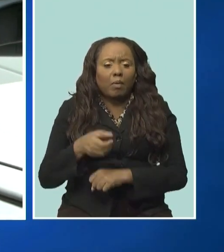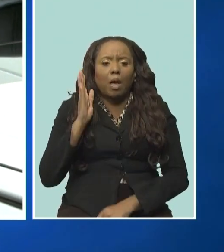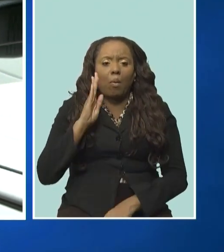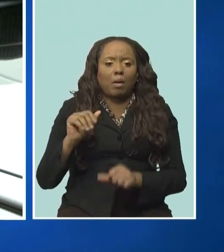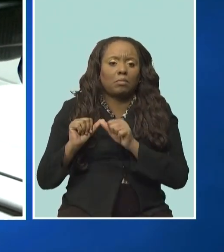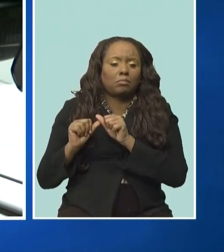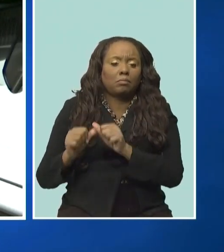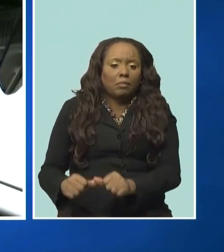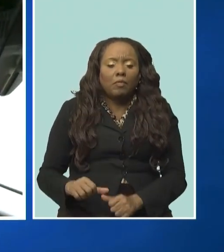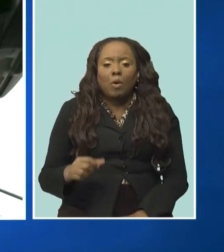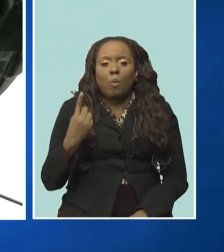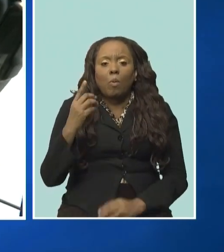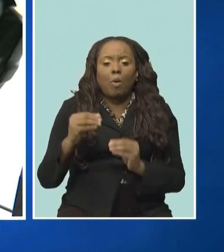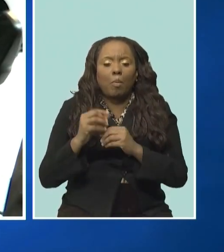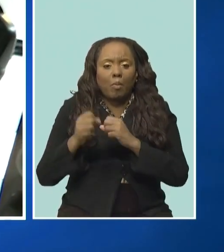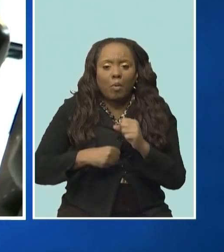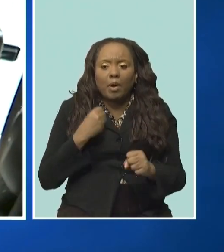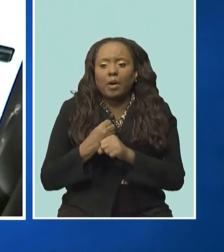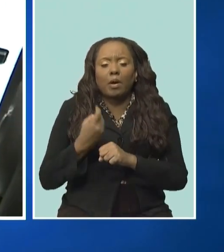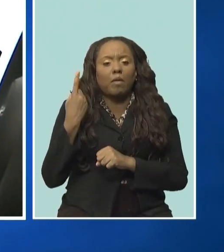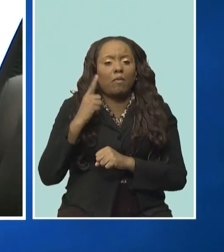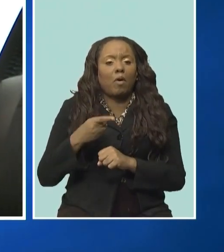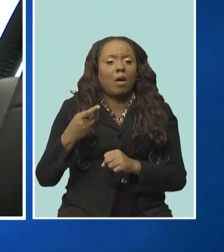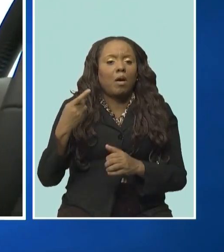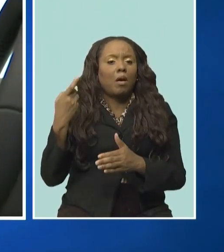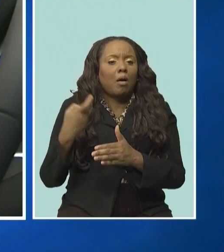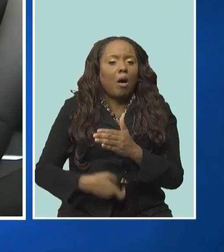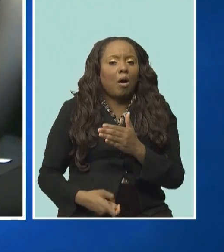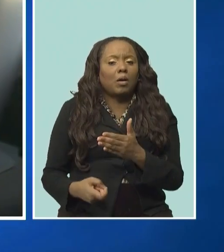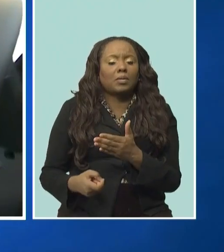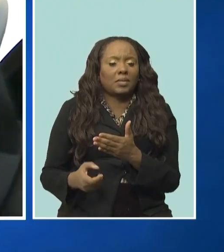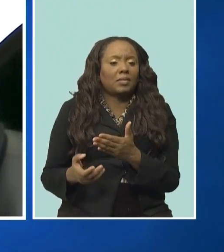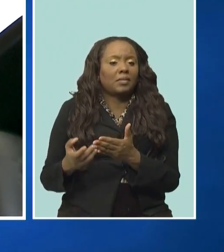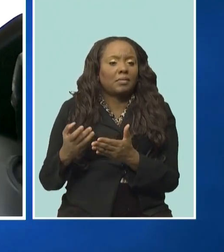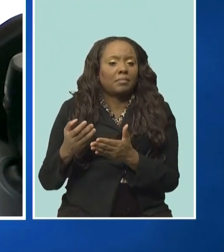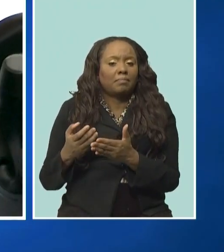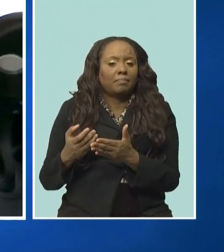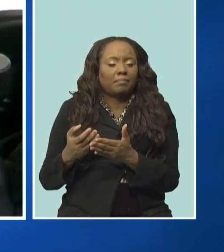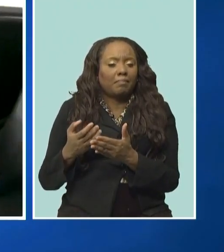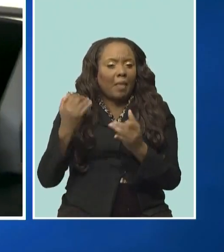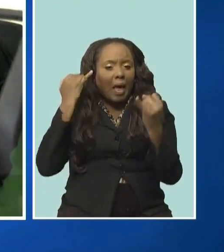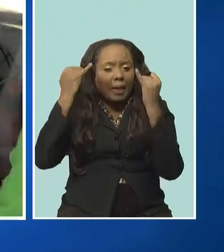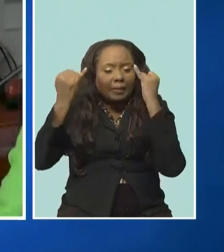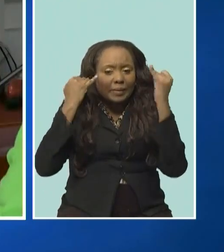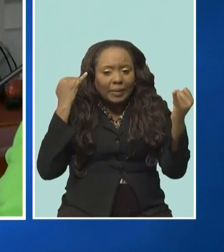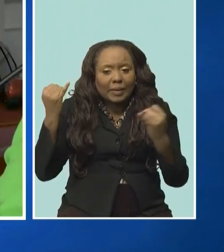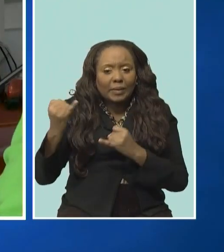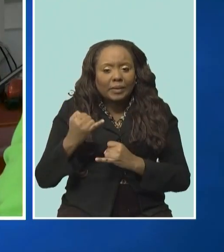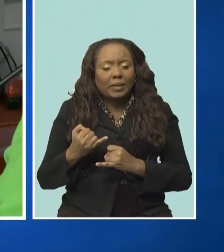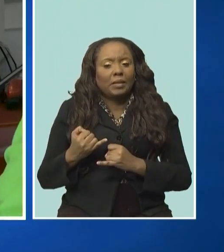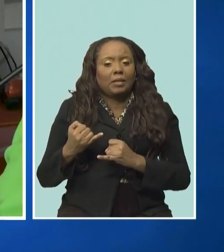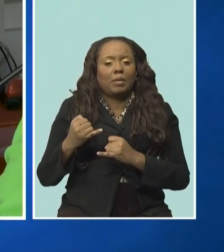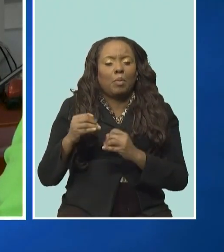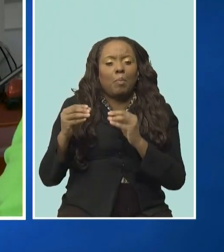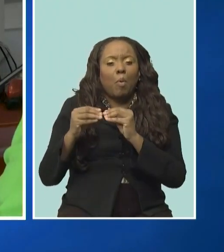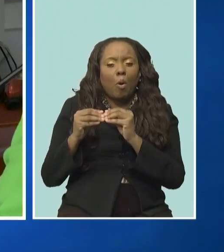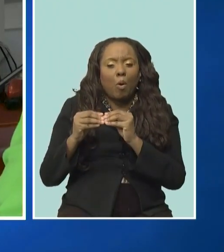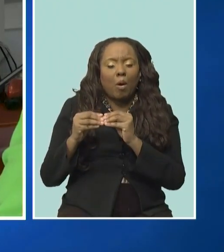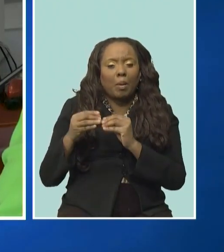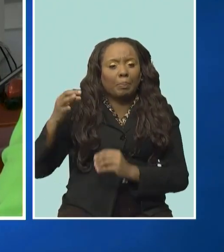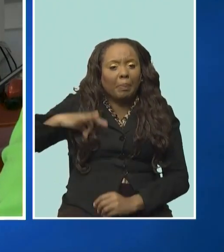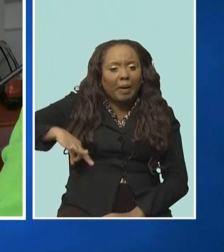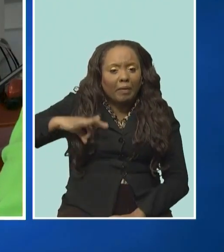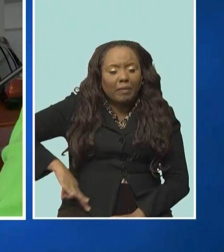year, maybe two, in order to get more people into electric vehicles over the next, we have